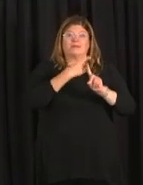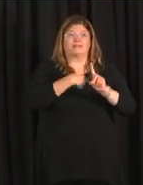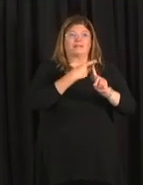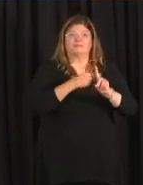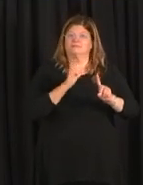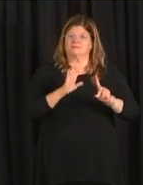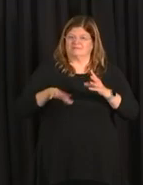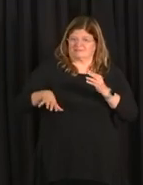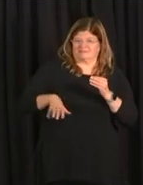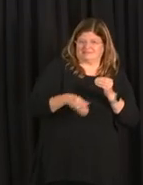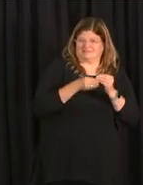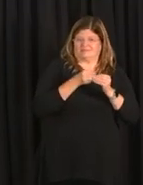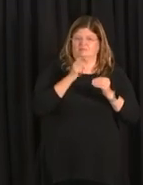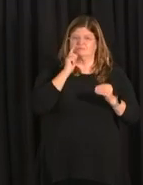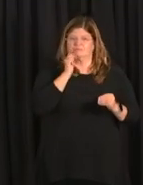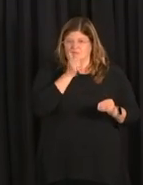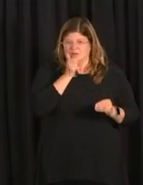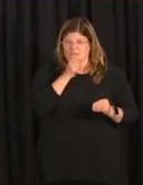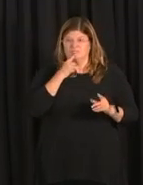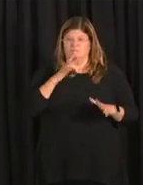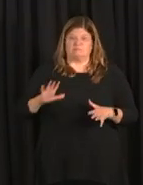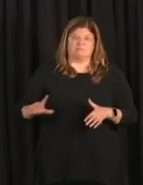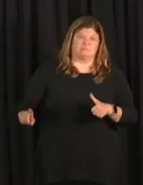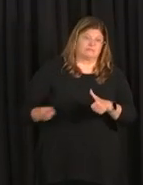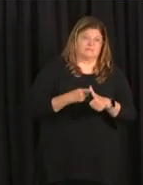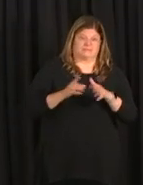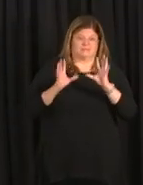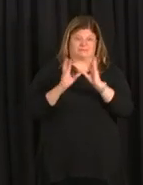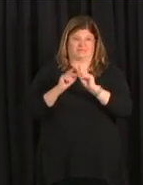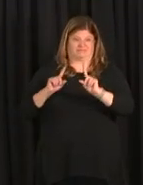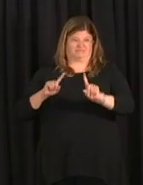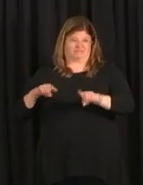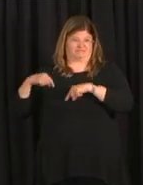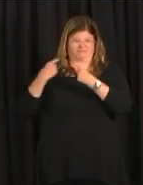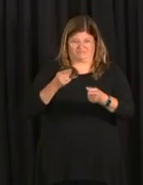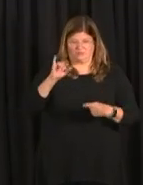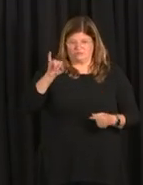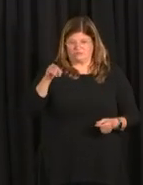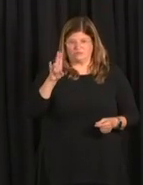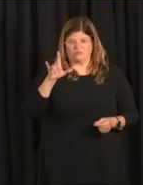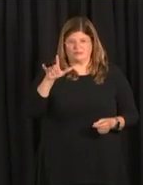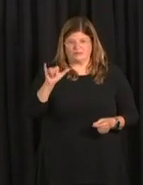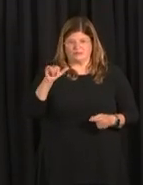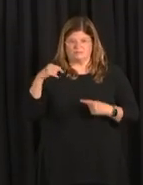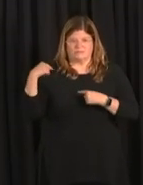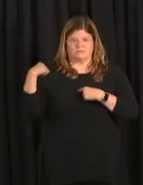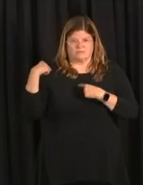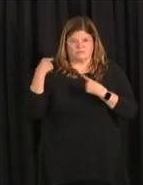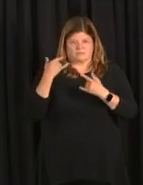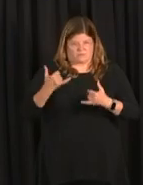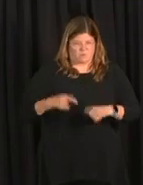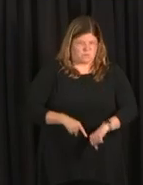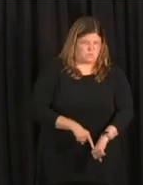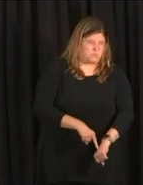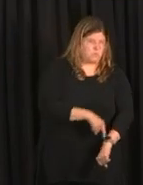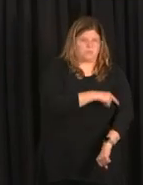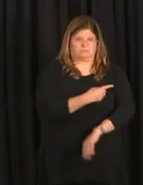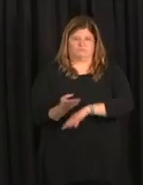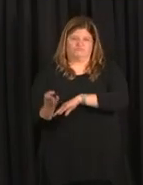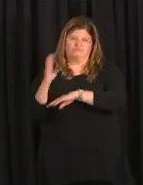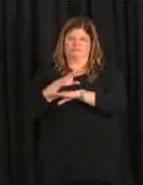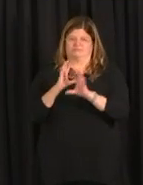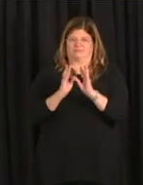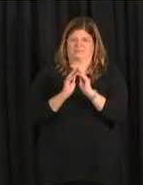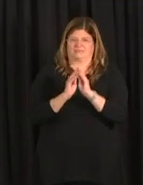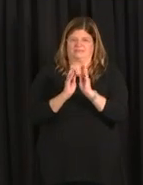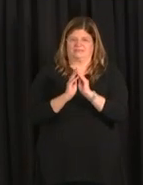Because it is the first meeting since July, there are more measures on the agenda that are temporary in nature, what we